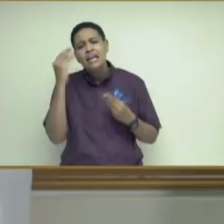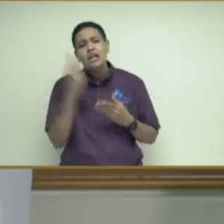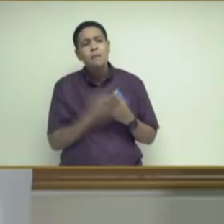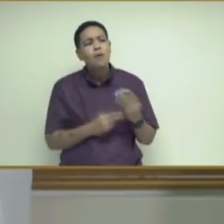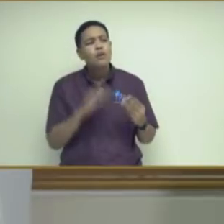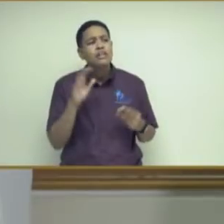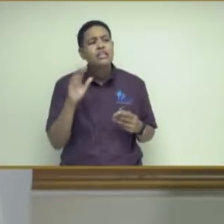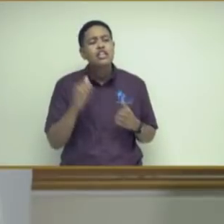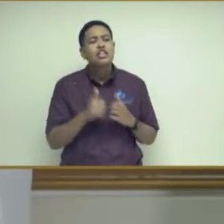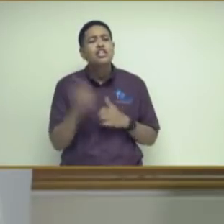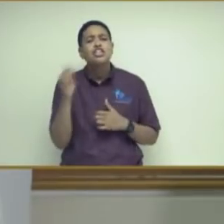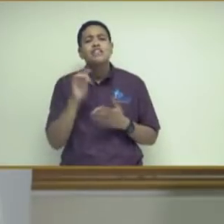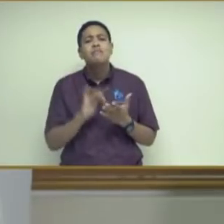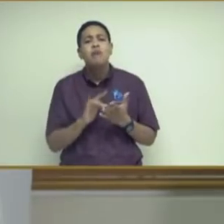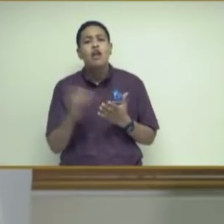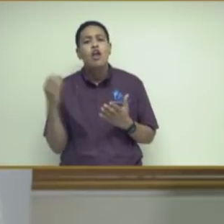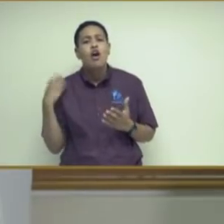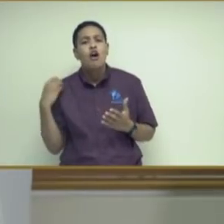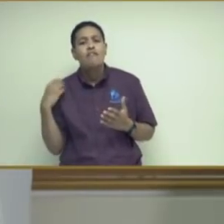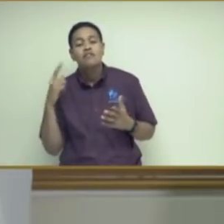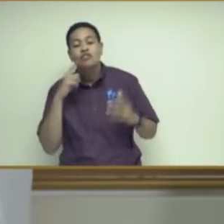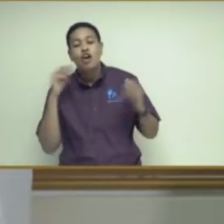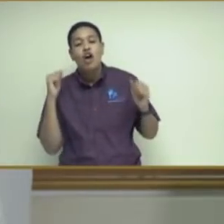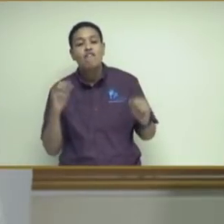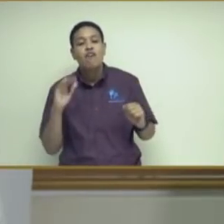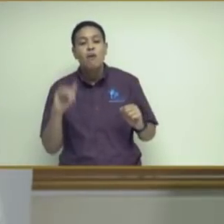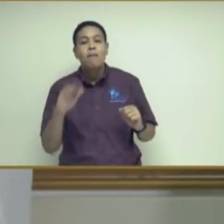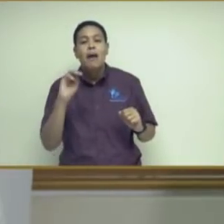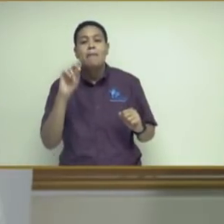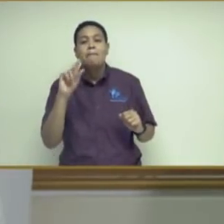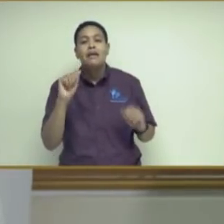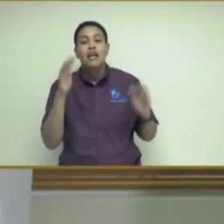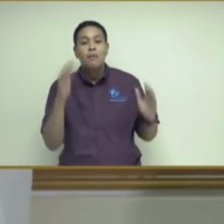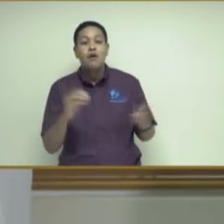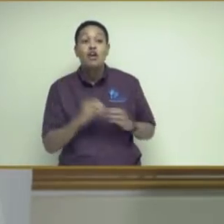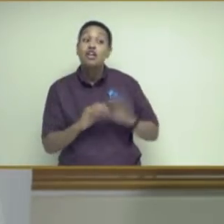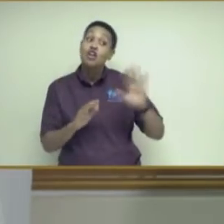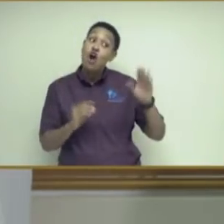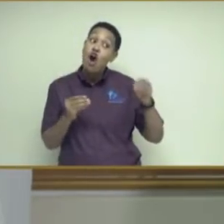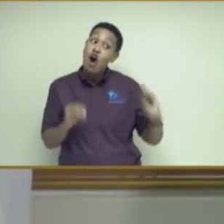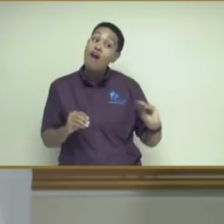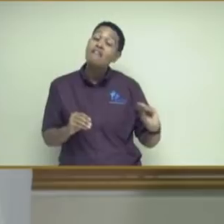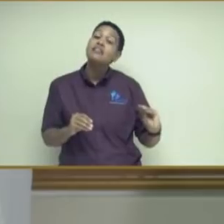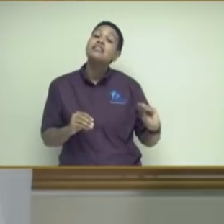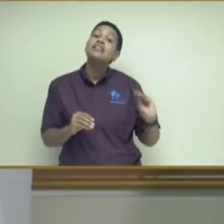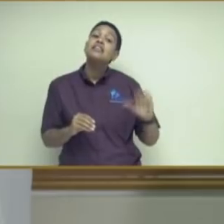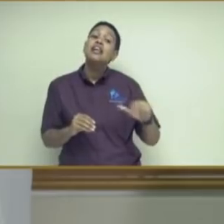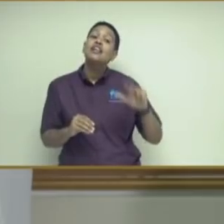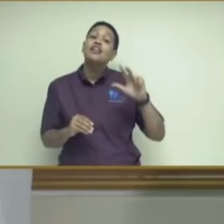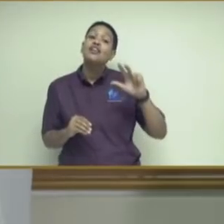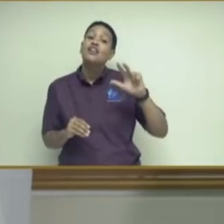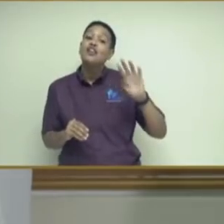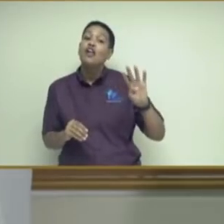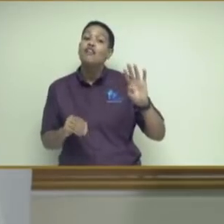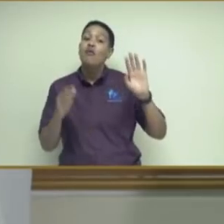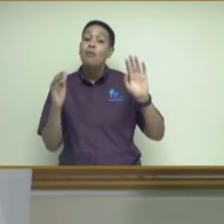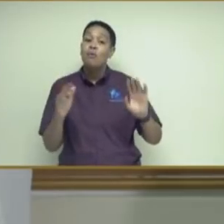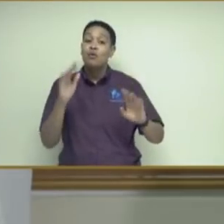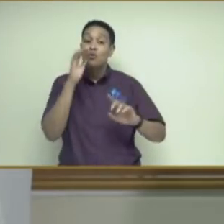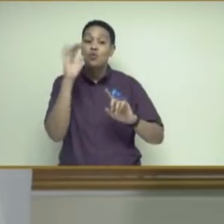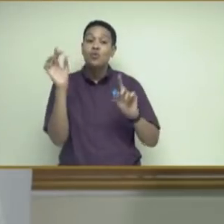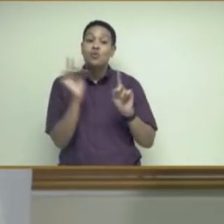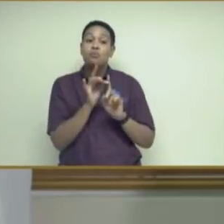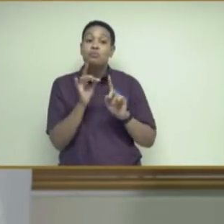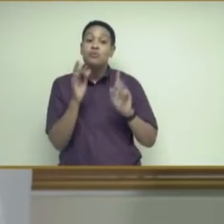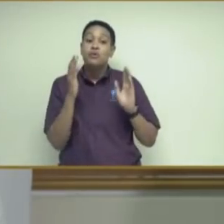CMO confirmed by the press person in your office that the 34th imported case